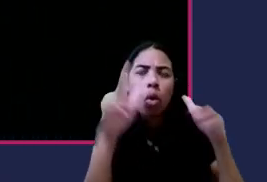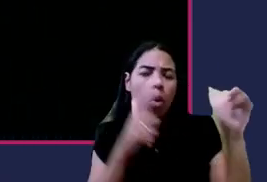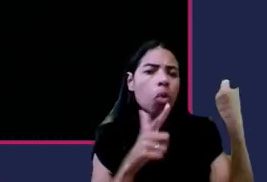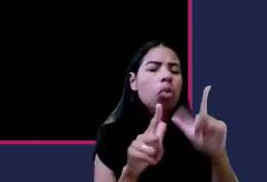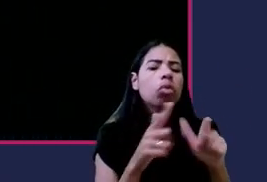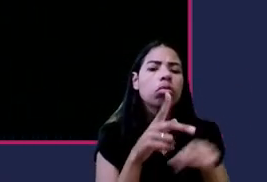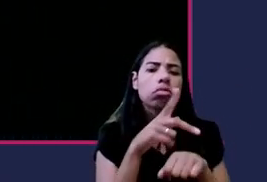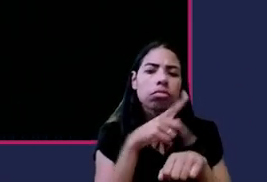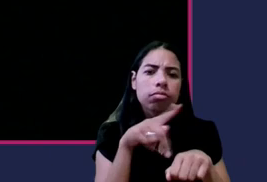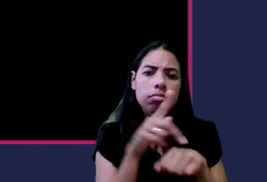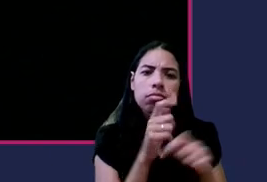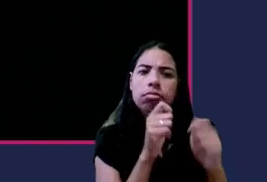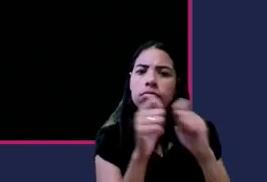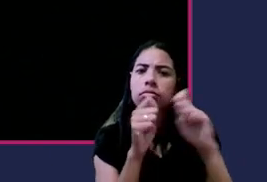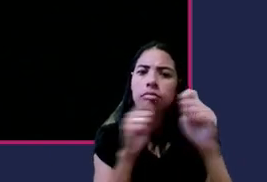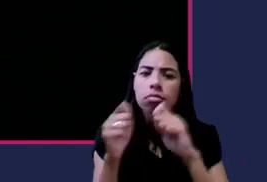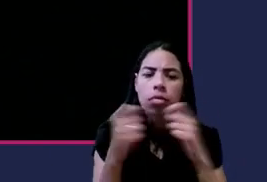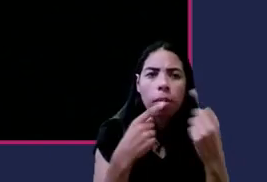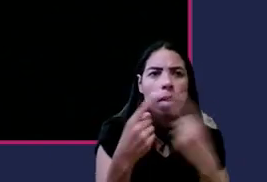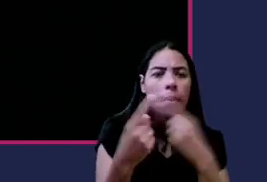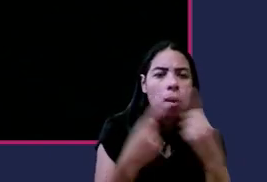well this